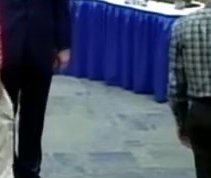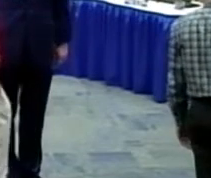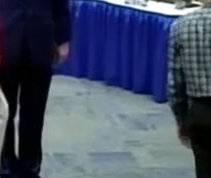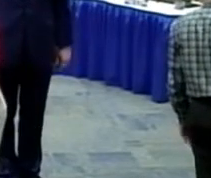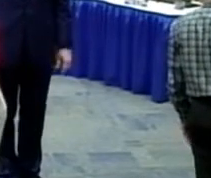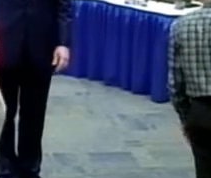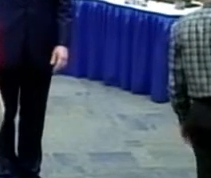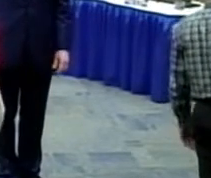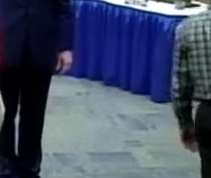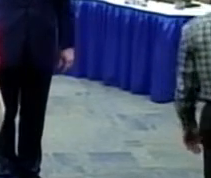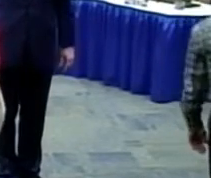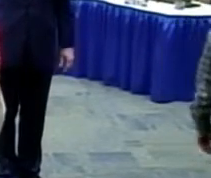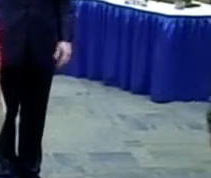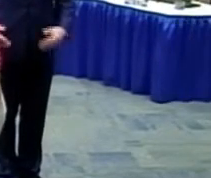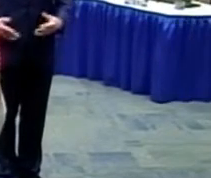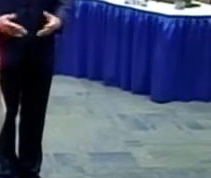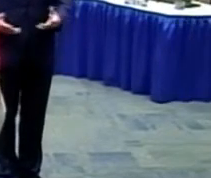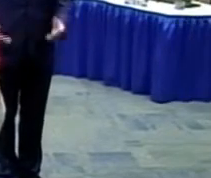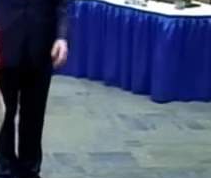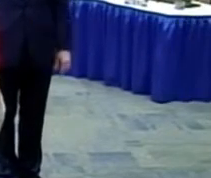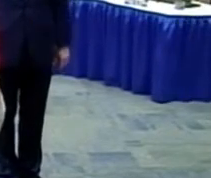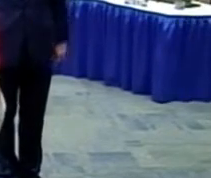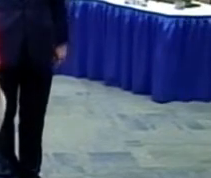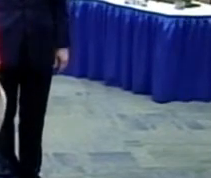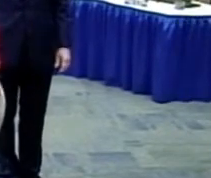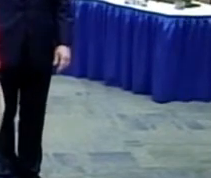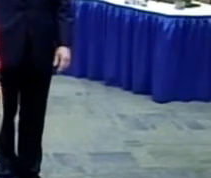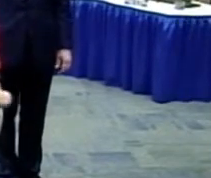Have all the highway guys. You too. Some